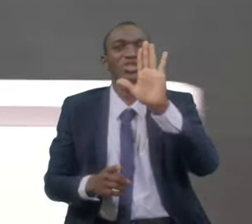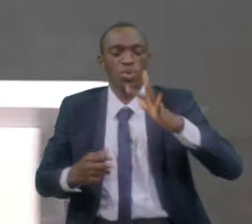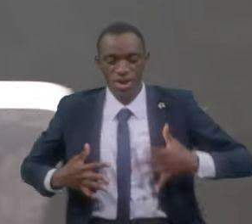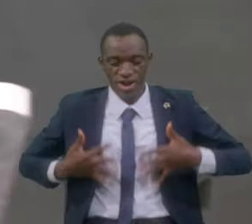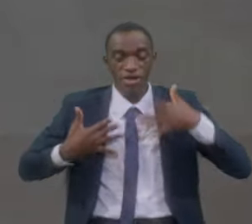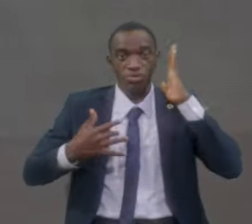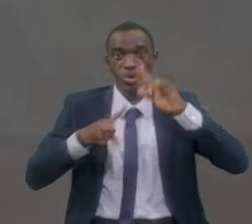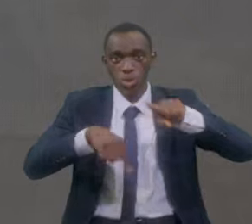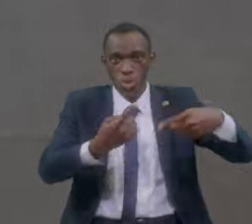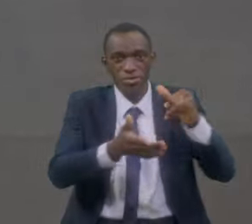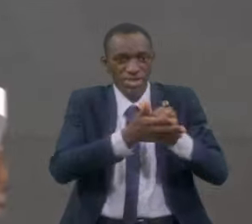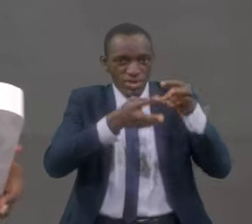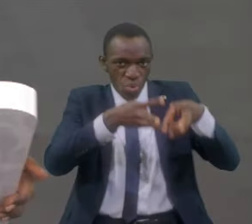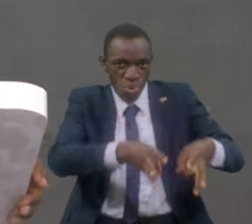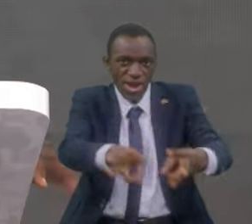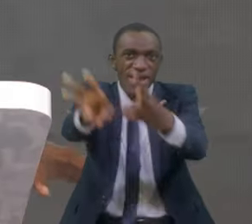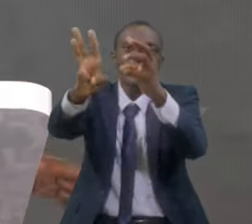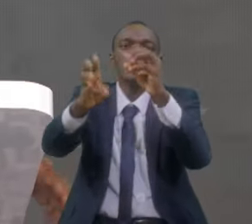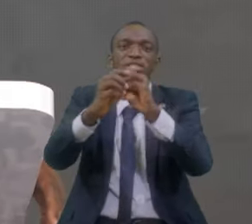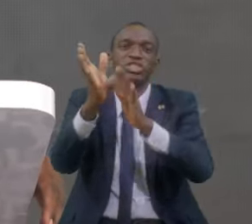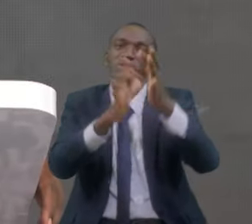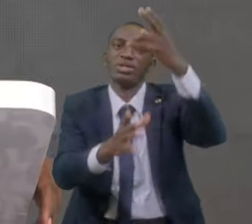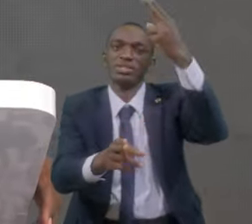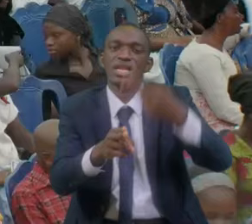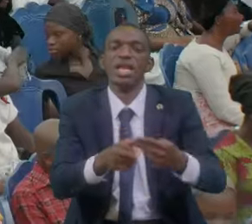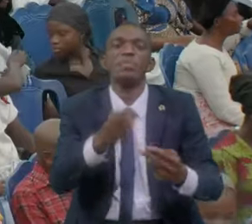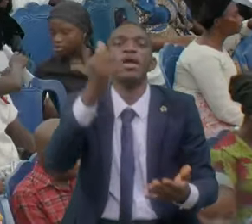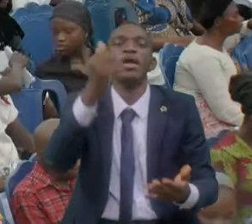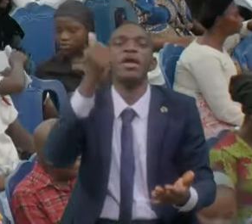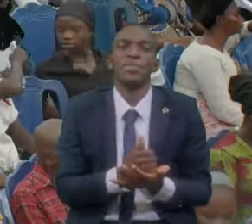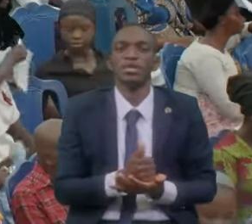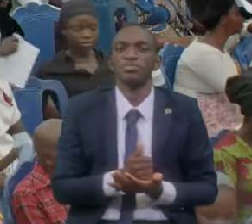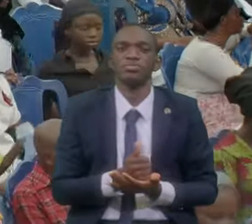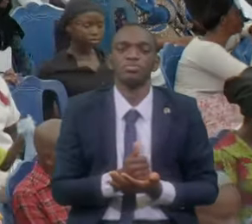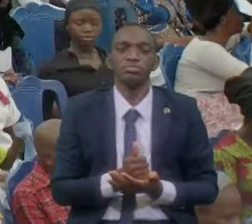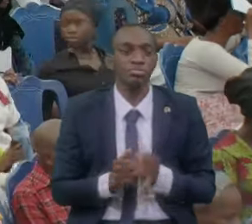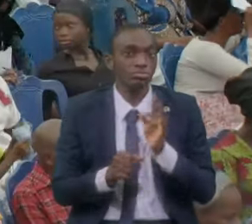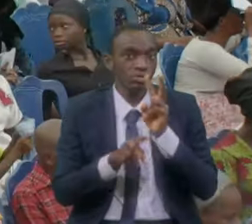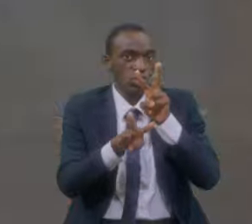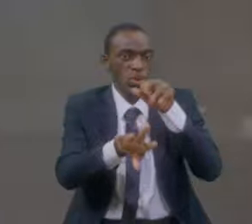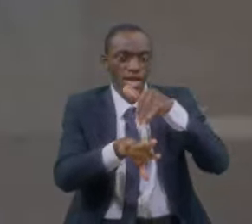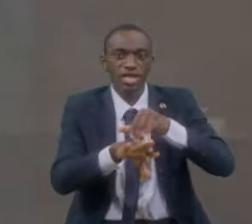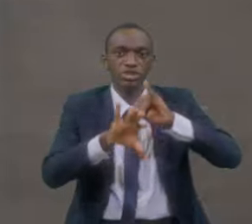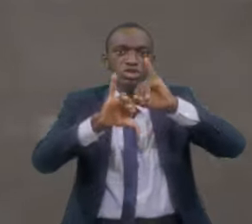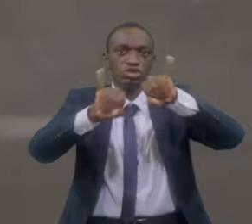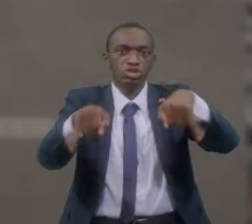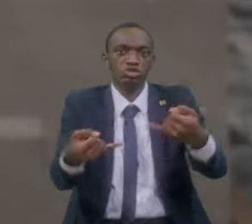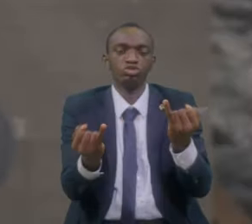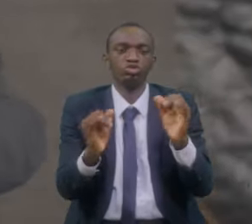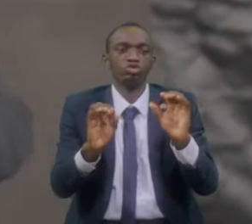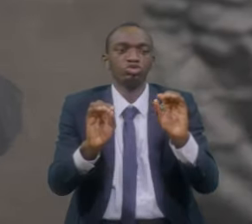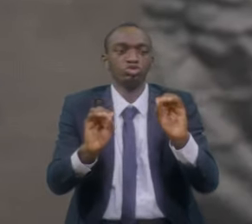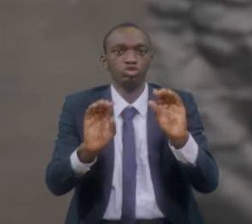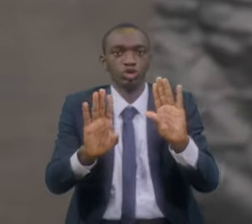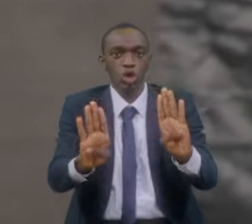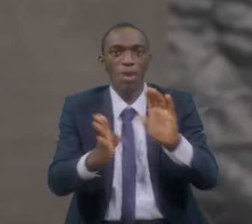that direction in Jesus' name. Look at Job chapter 22.